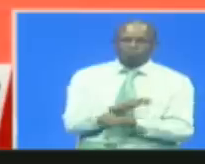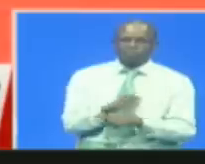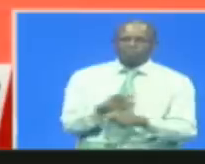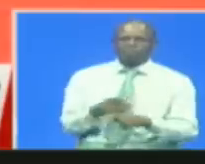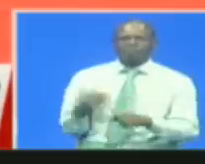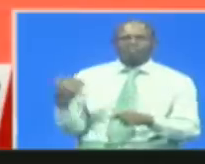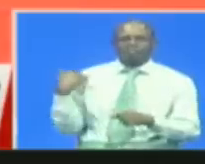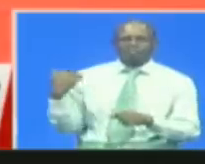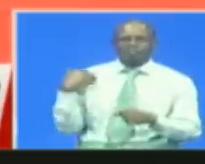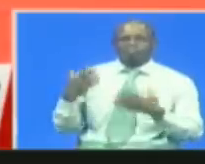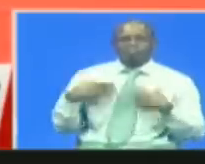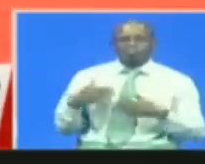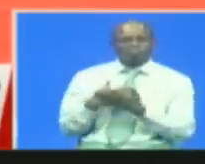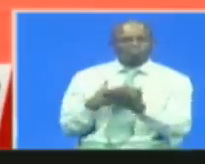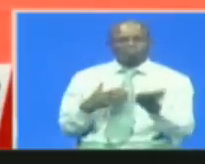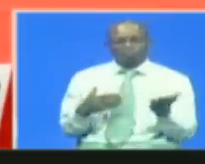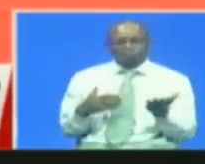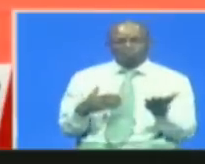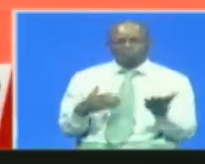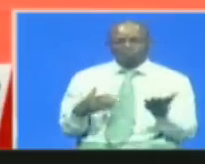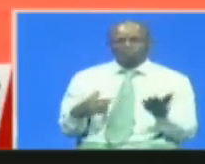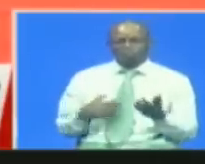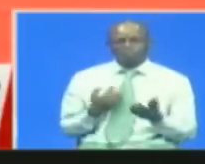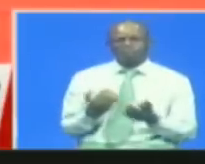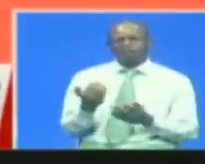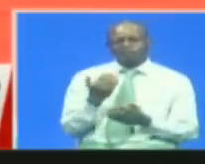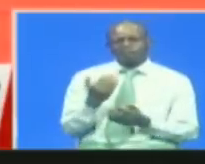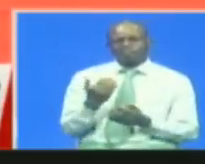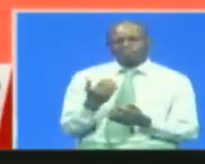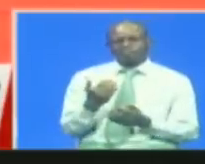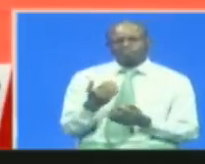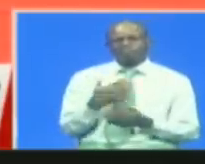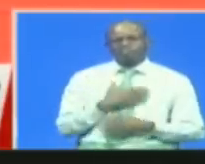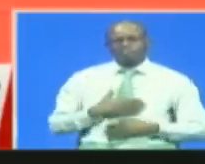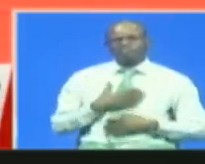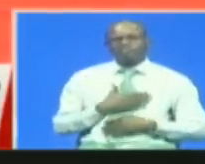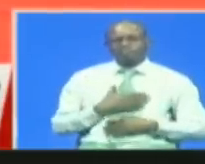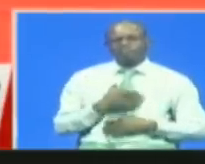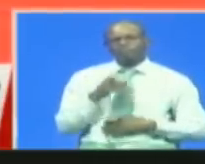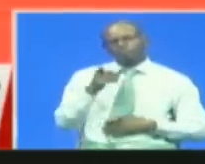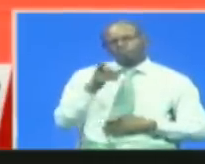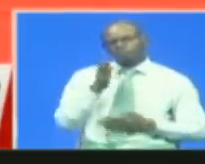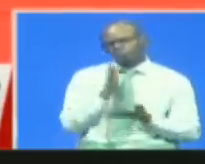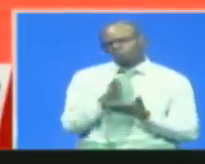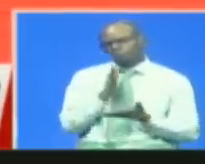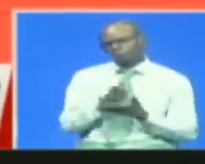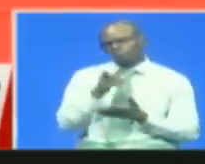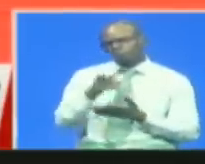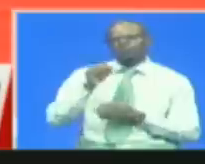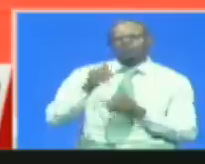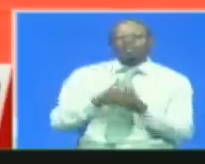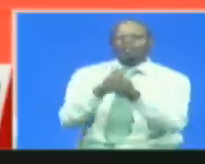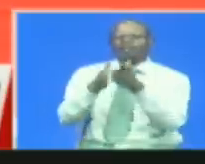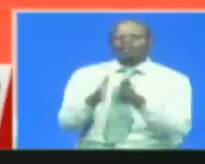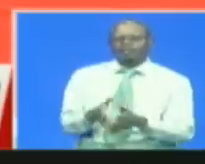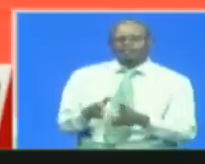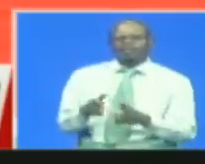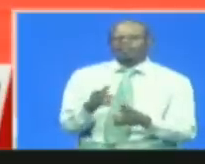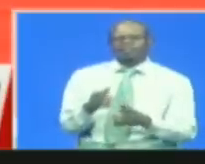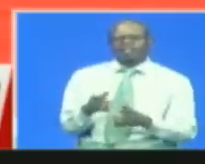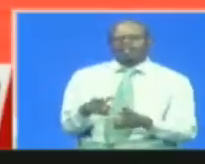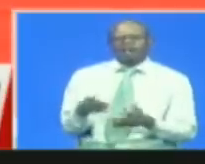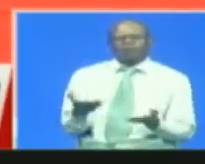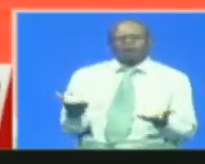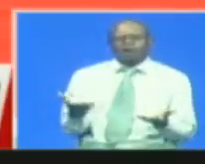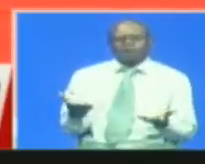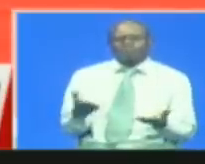kusumbua wananchi. Mimi najiuliza hivi tafadhali. Wewe kweli ni kiongozi wa aina gani unataka umwagikaji